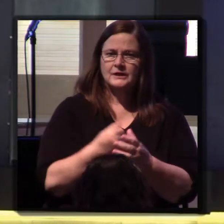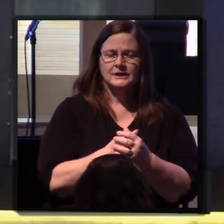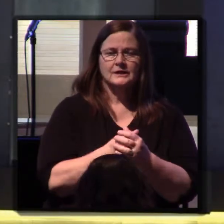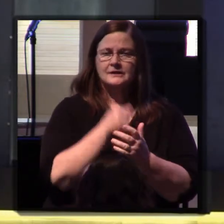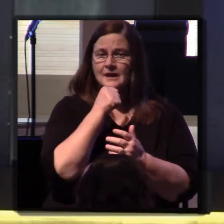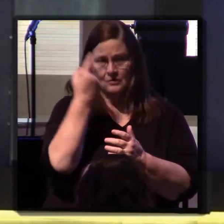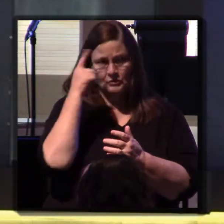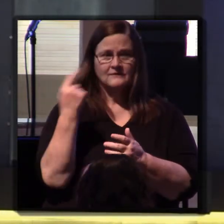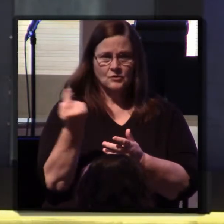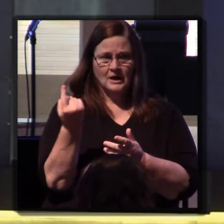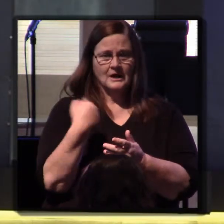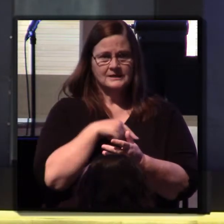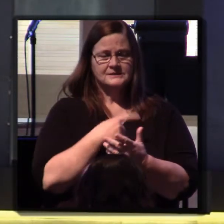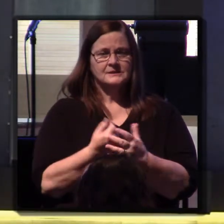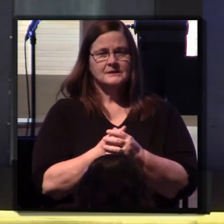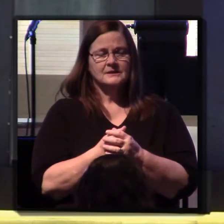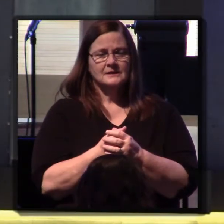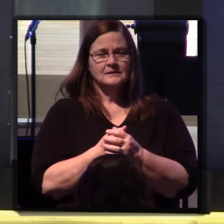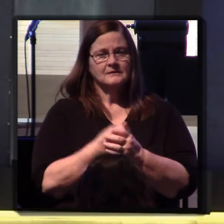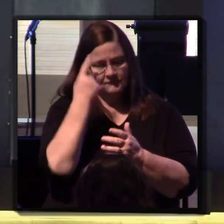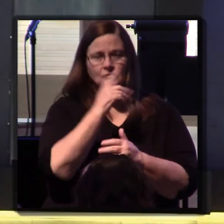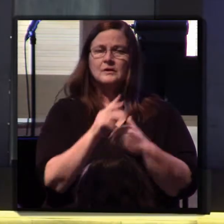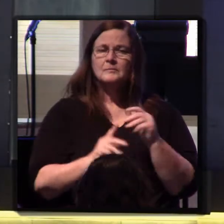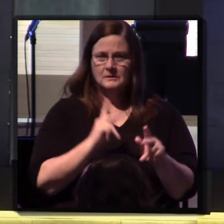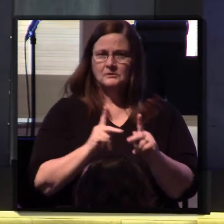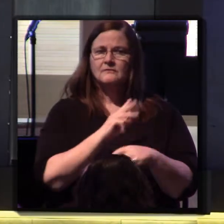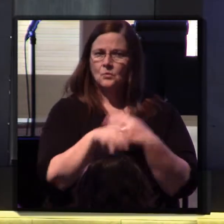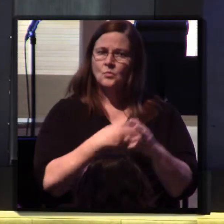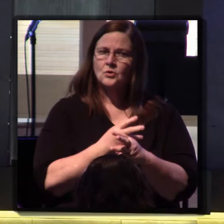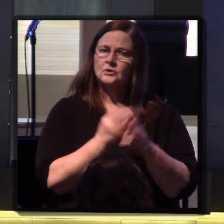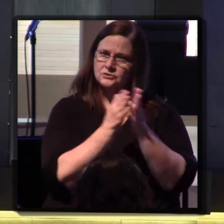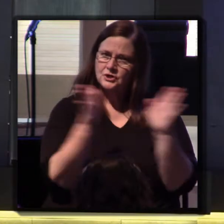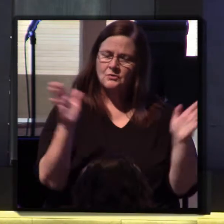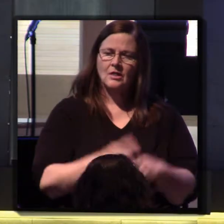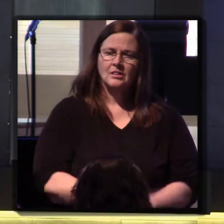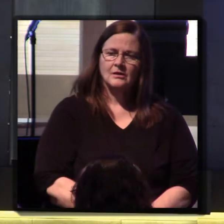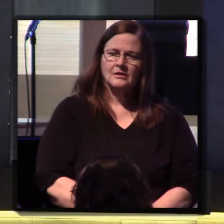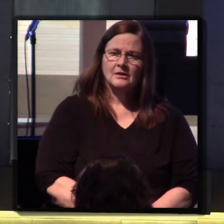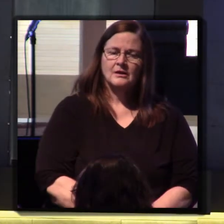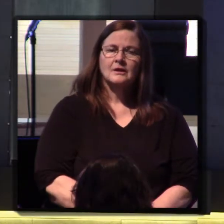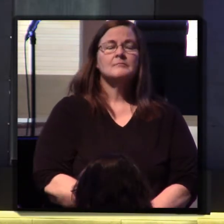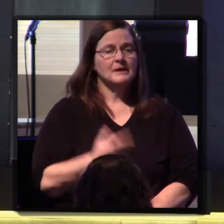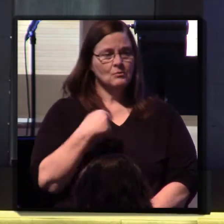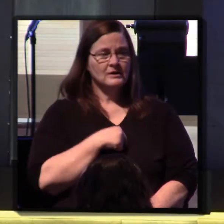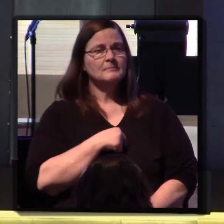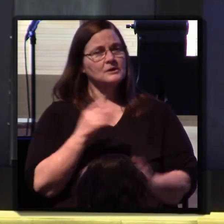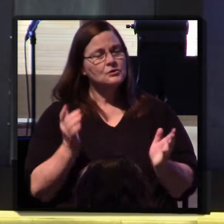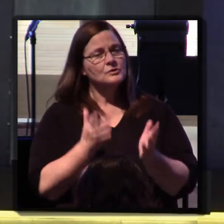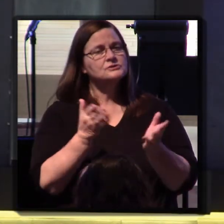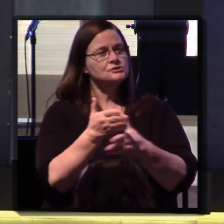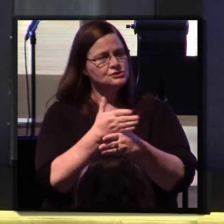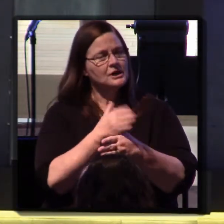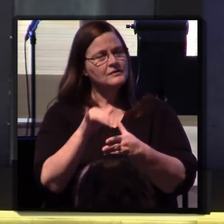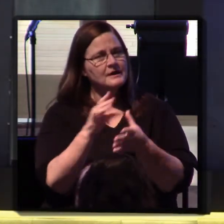in history. But that it is not just for us. It is a message that the world and the people around us need to